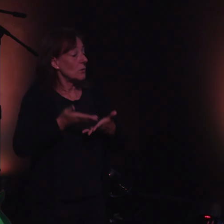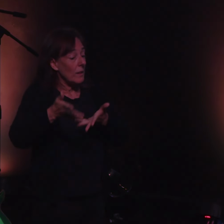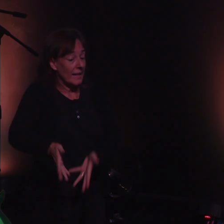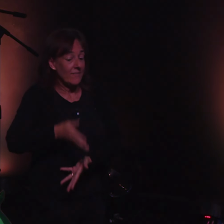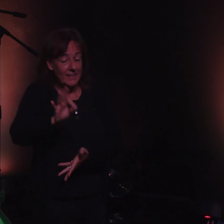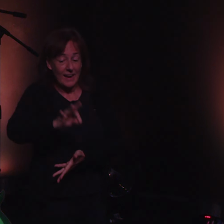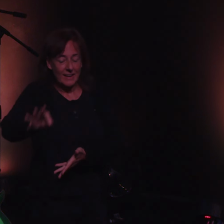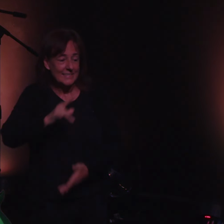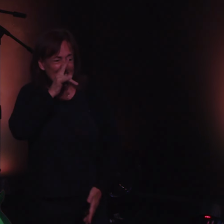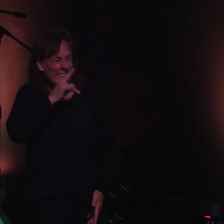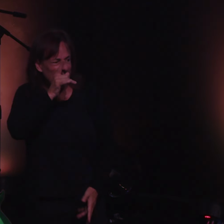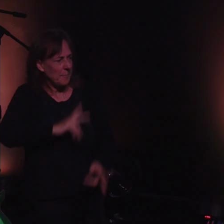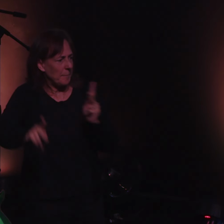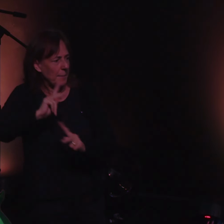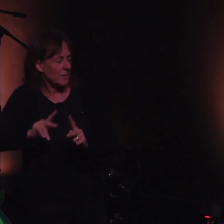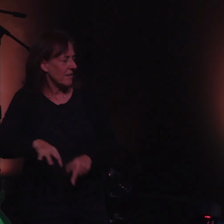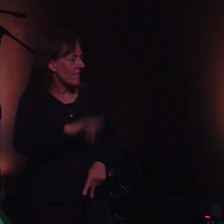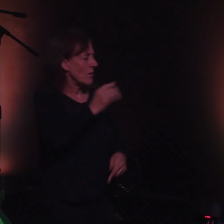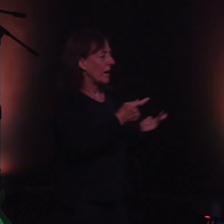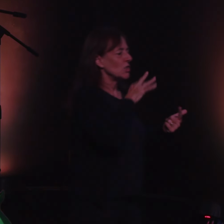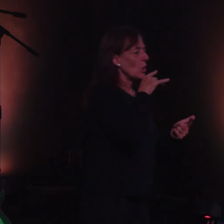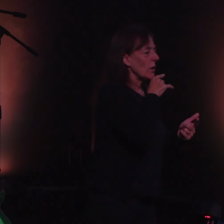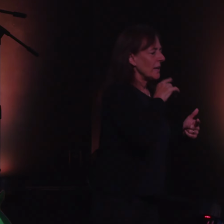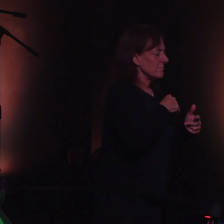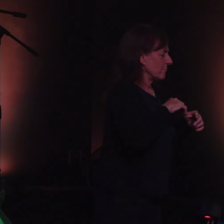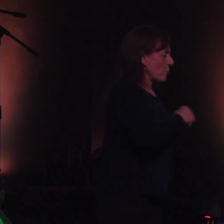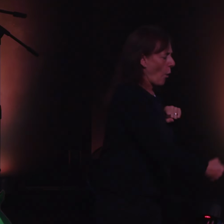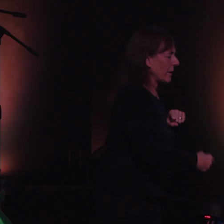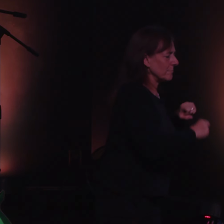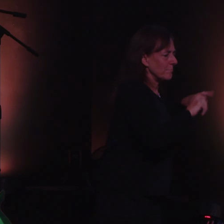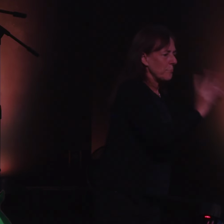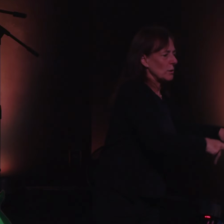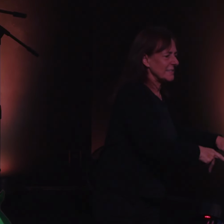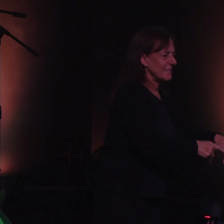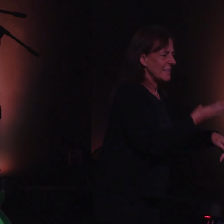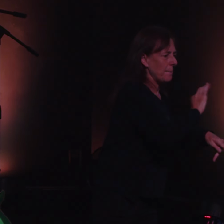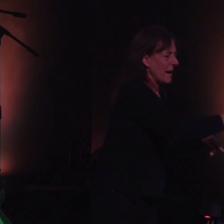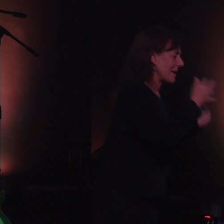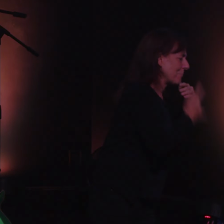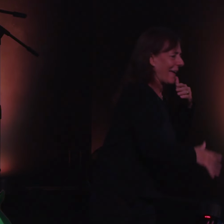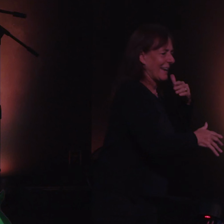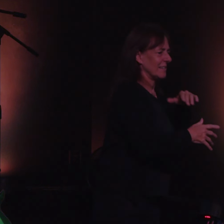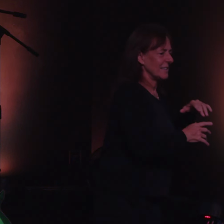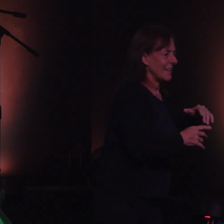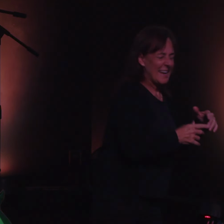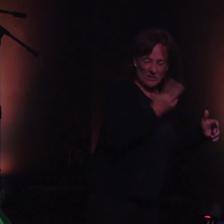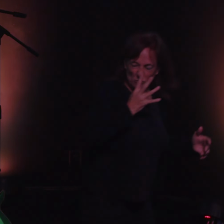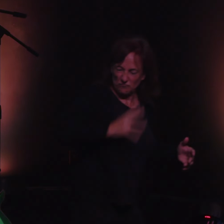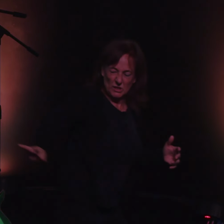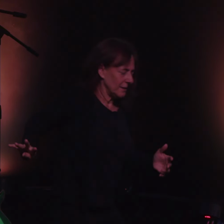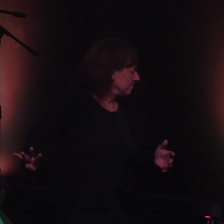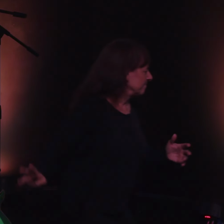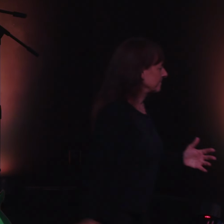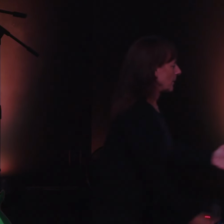99 stuck-up religious people to go find one dirty person in the ground, in the pit, in the mud, bloody, and he'll turn his back on us so quick